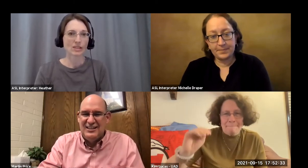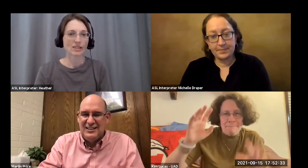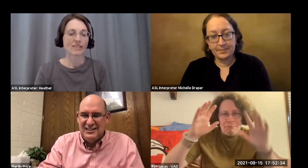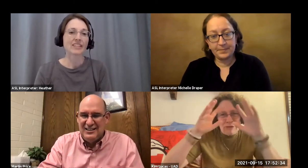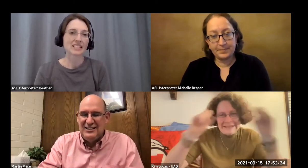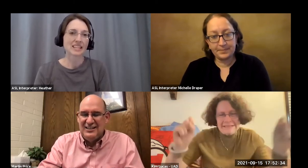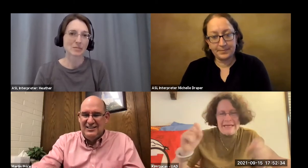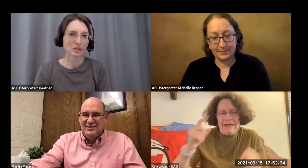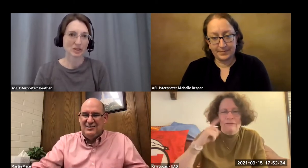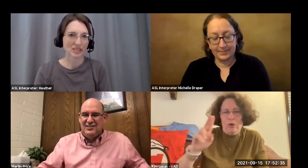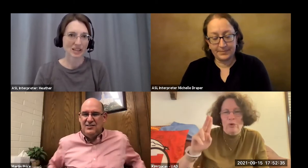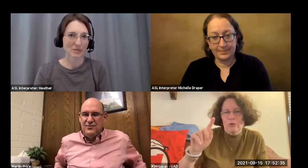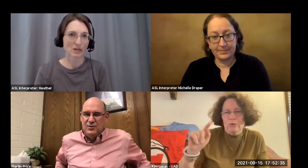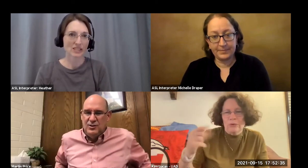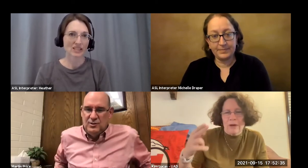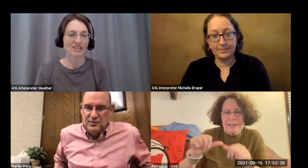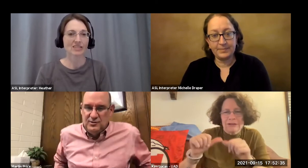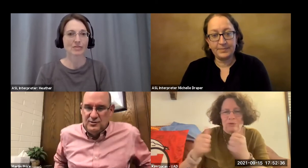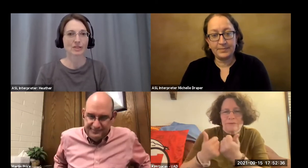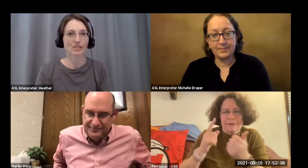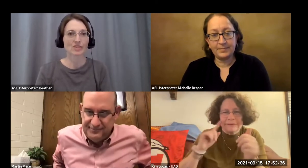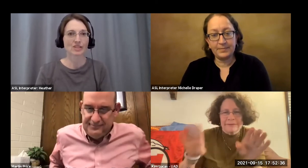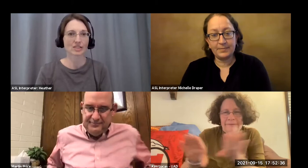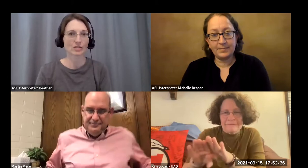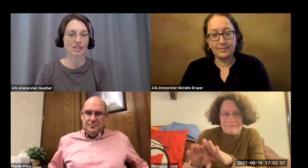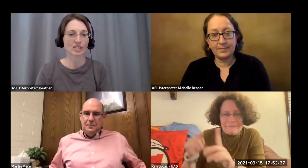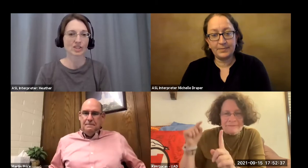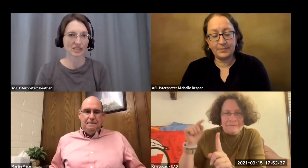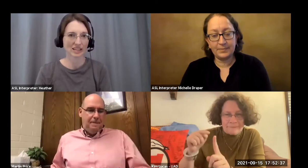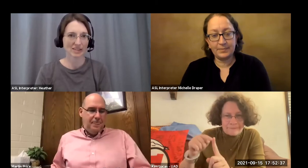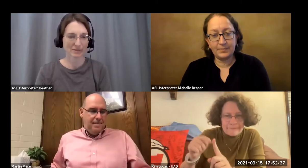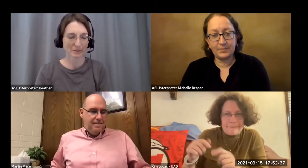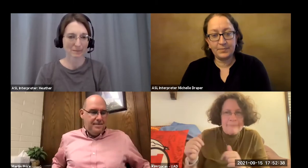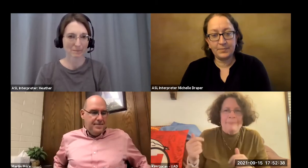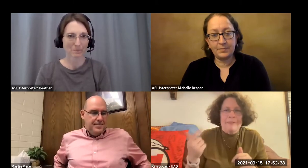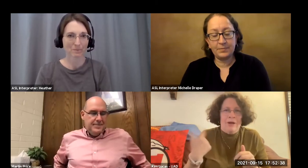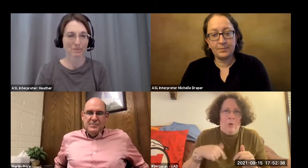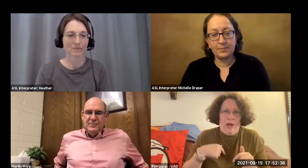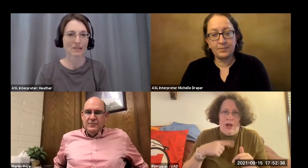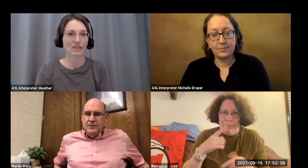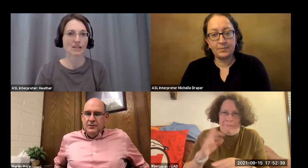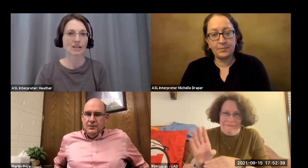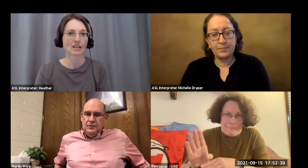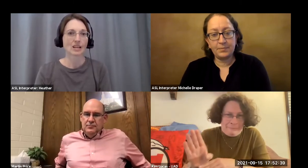So this is Kim Lucas. I'm the president for the Utah Association of the Deaf.